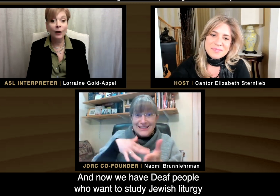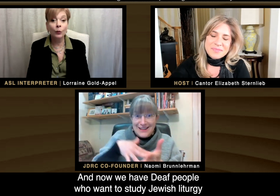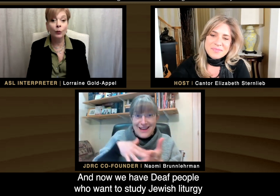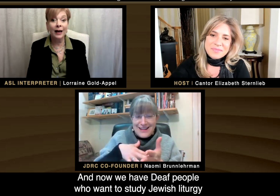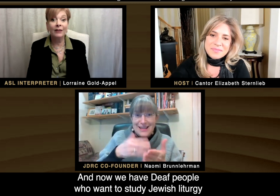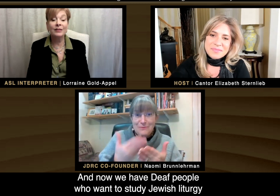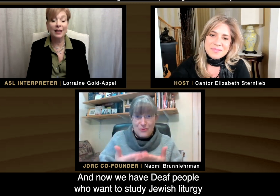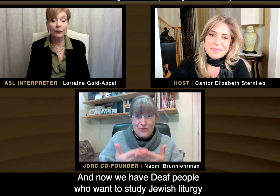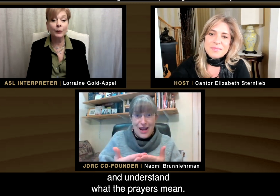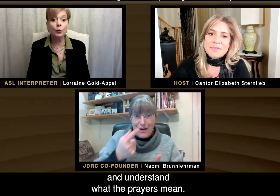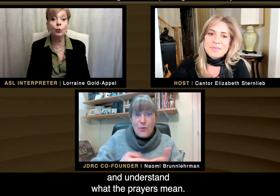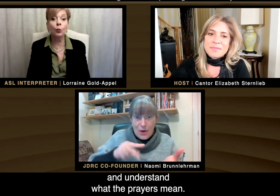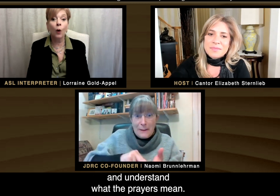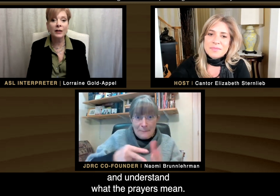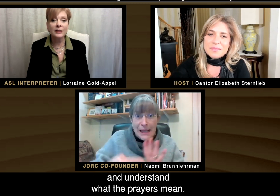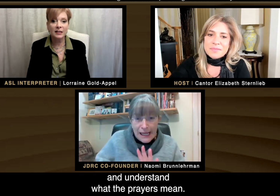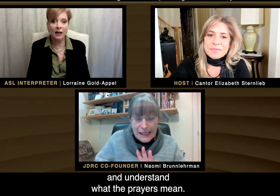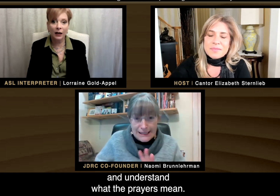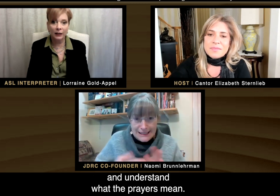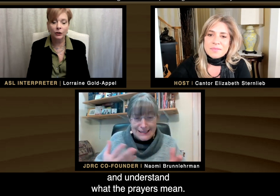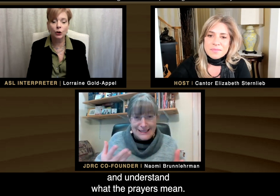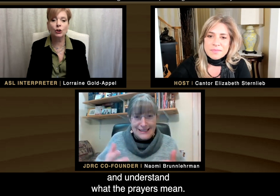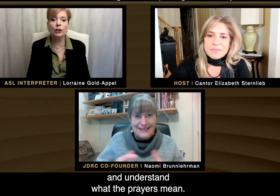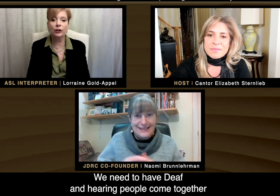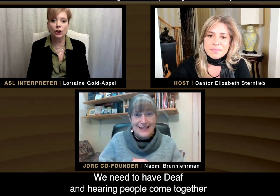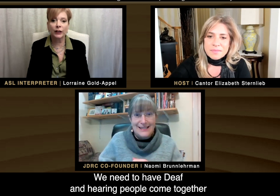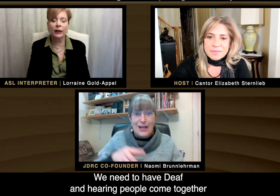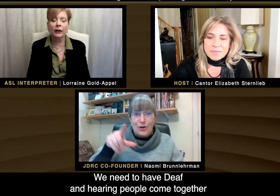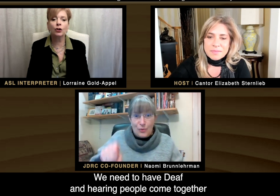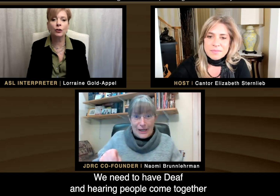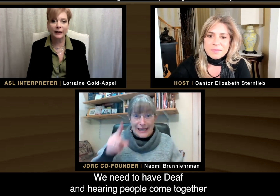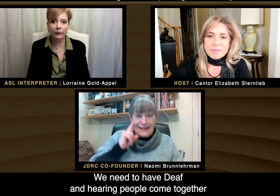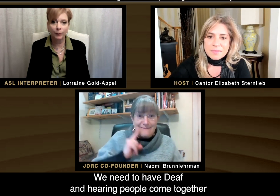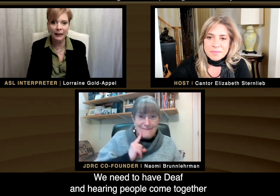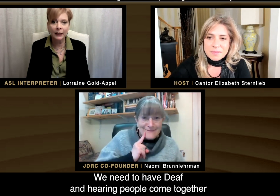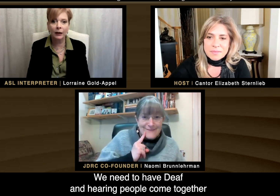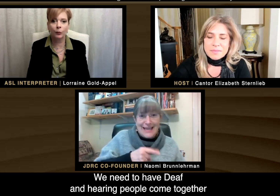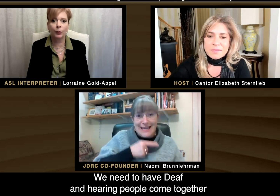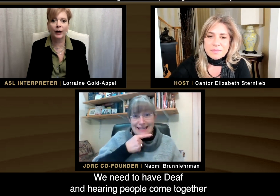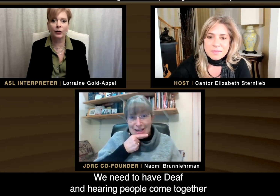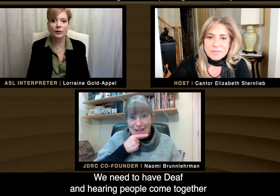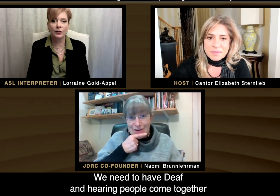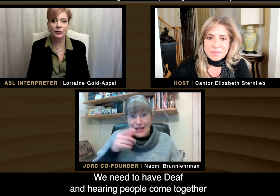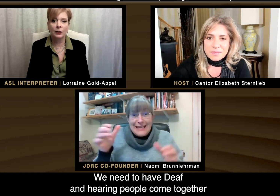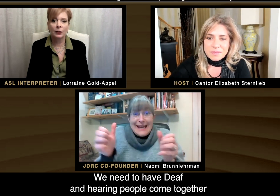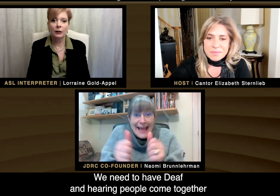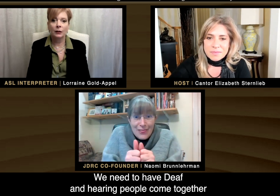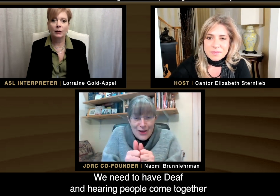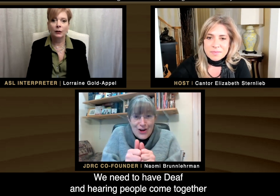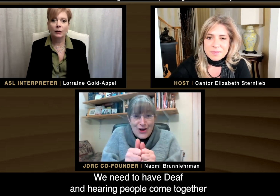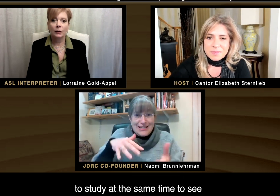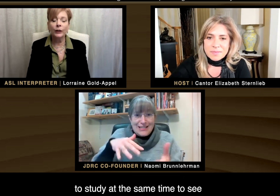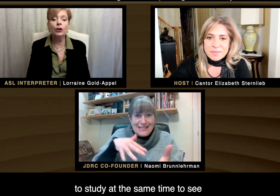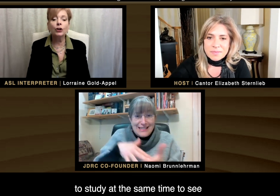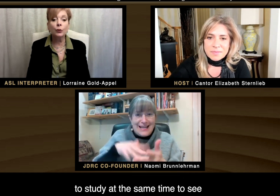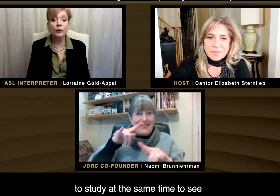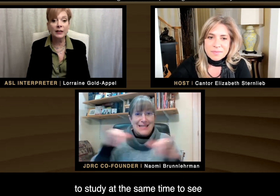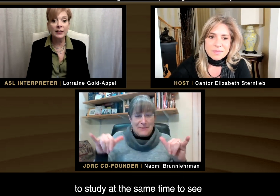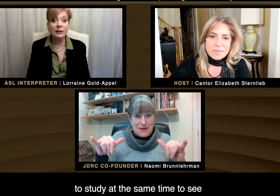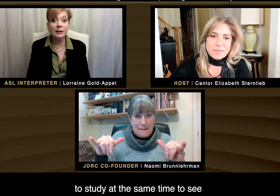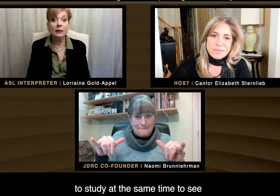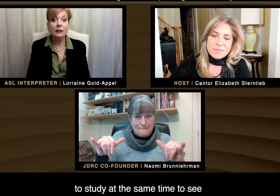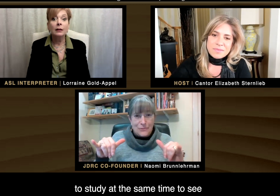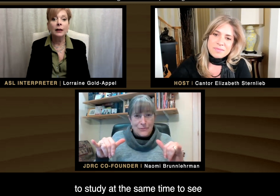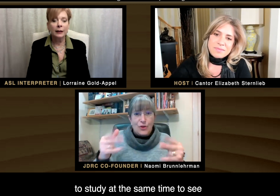And now we have deaf people who want to study Jewish liturgy and understand the meaning of the prayers. We could